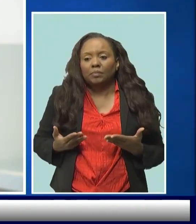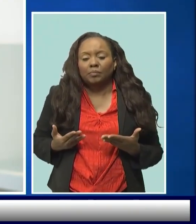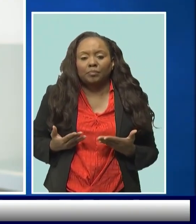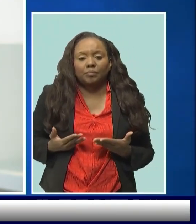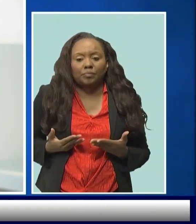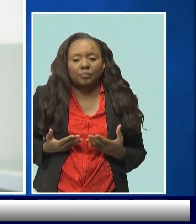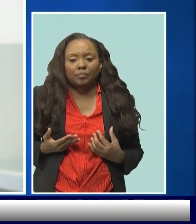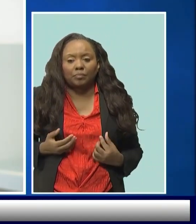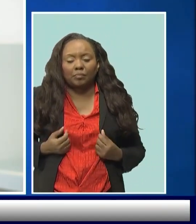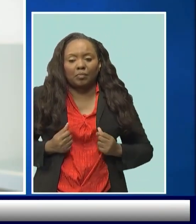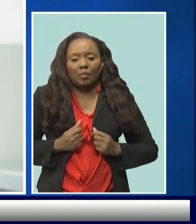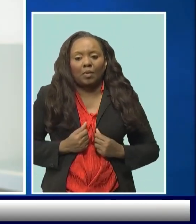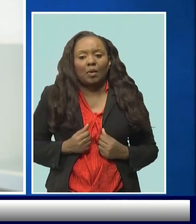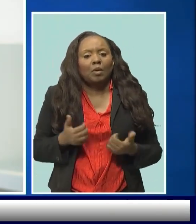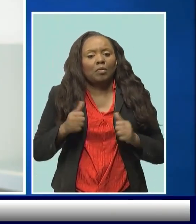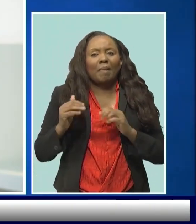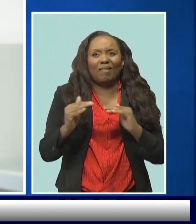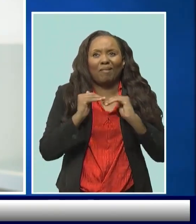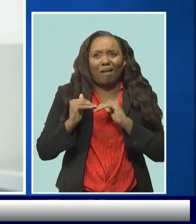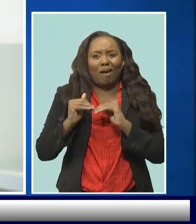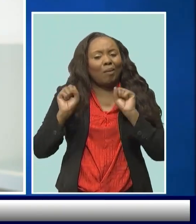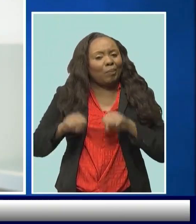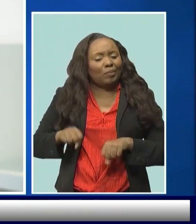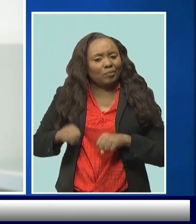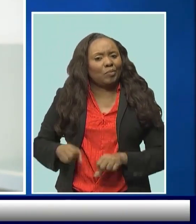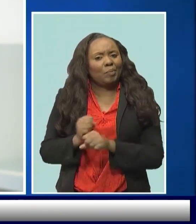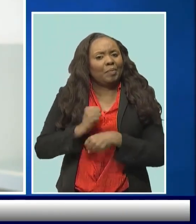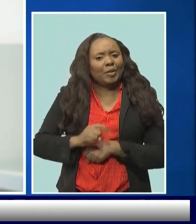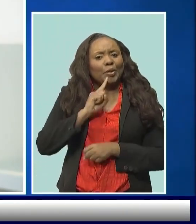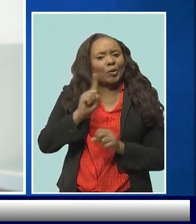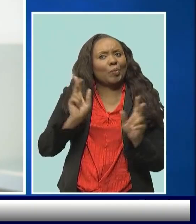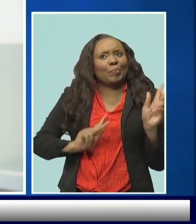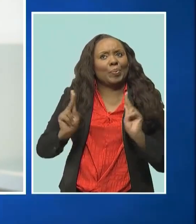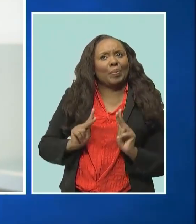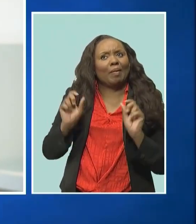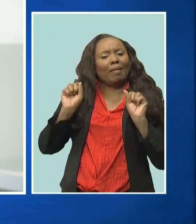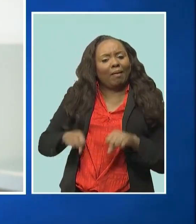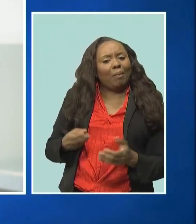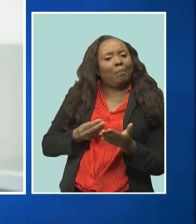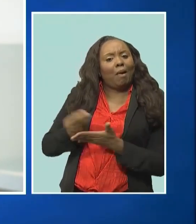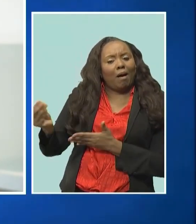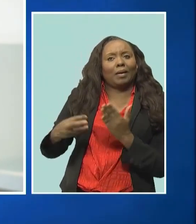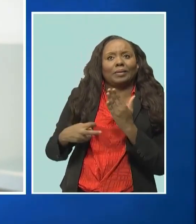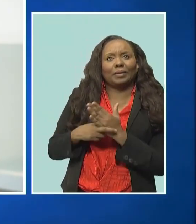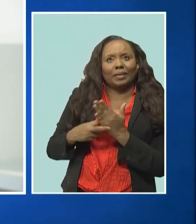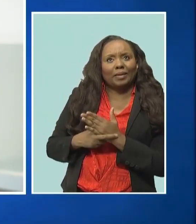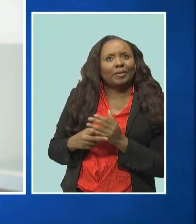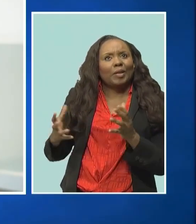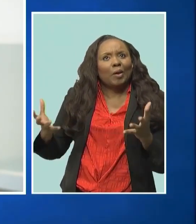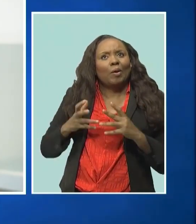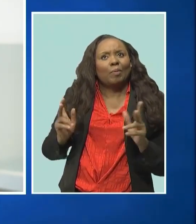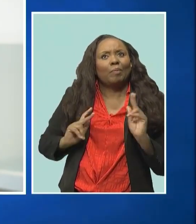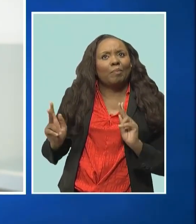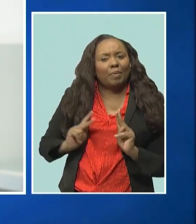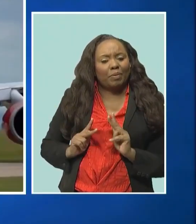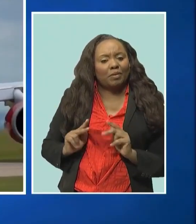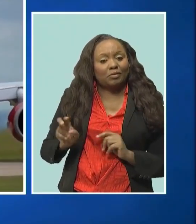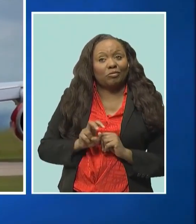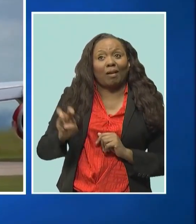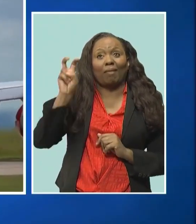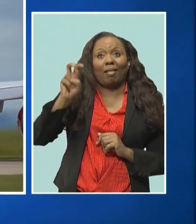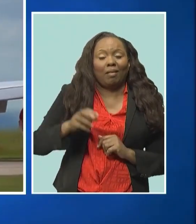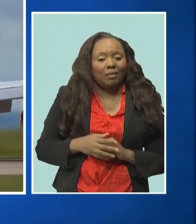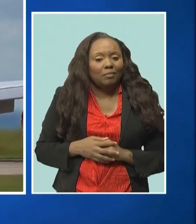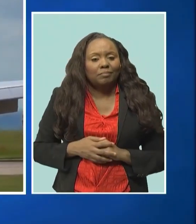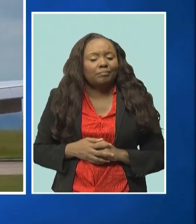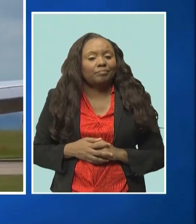as fair as possible when it comes to our prices to make sure that it's affordable for as many people to travel as possible. As to what's to be expected on